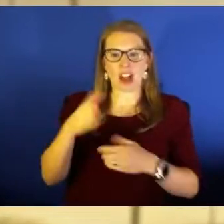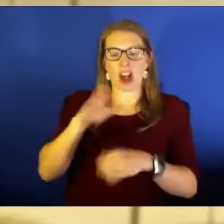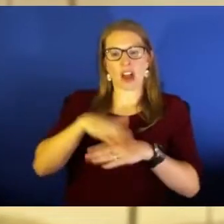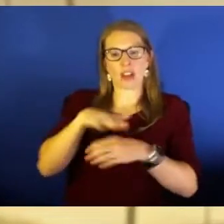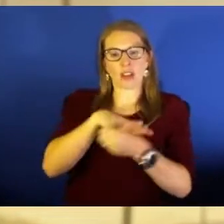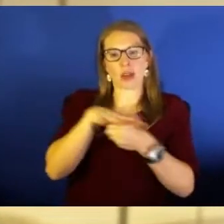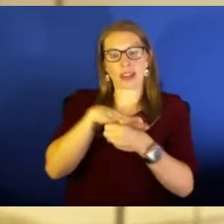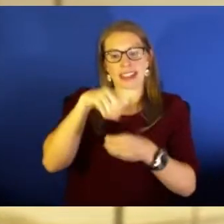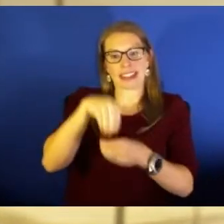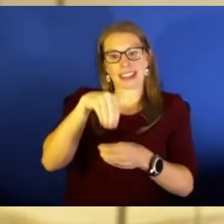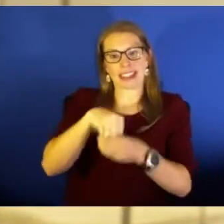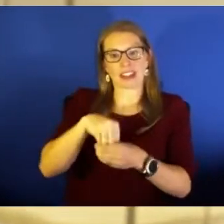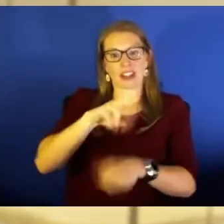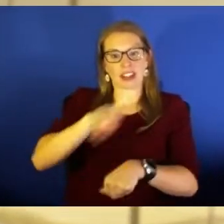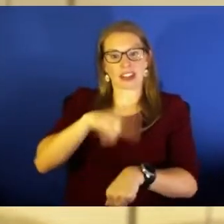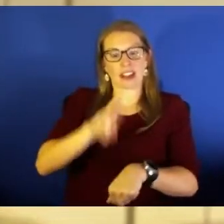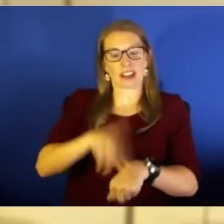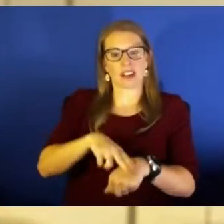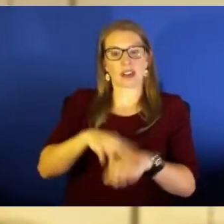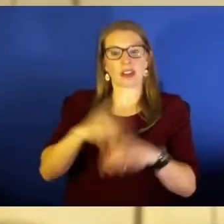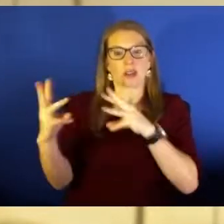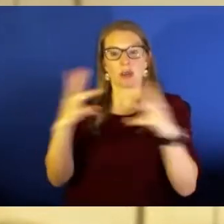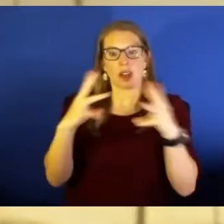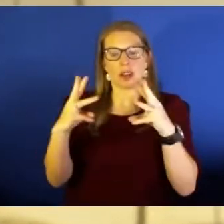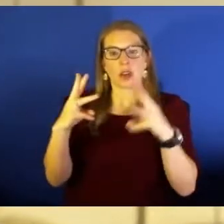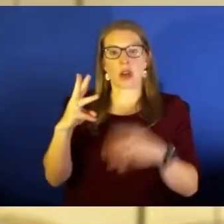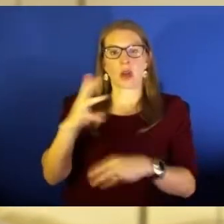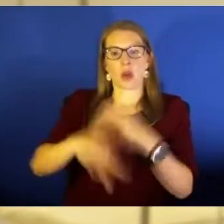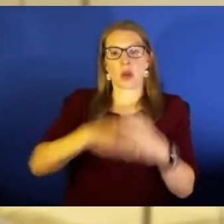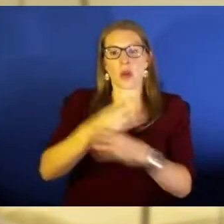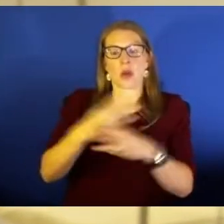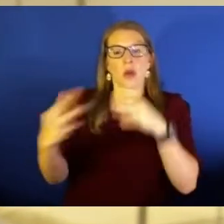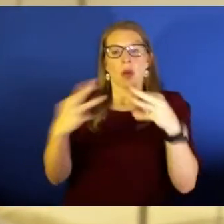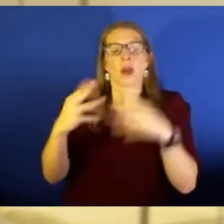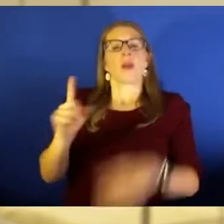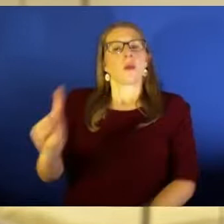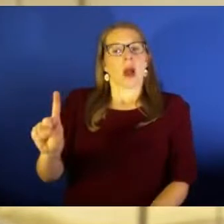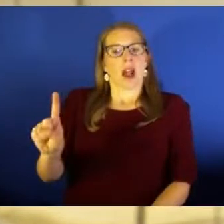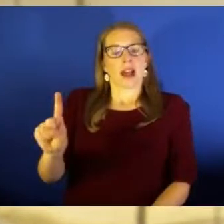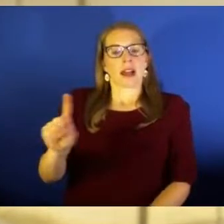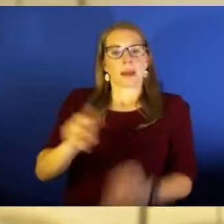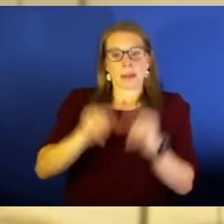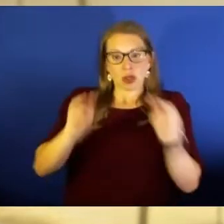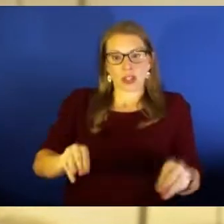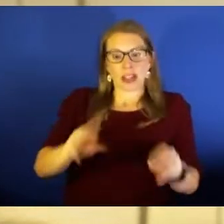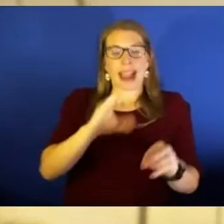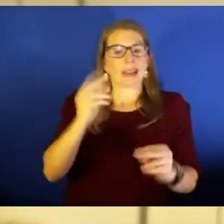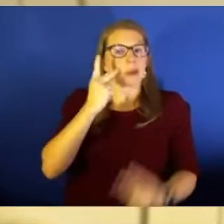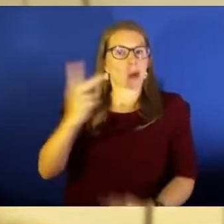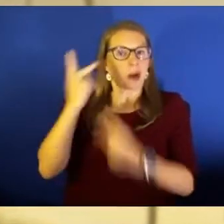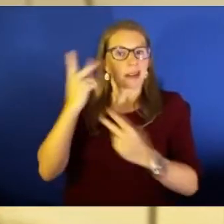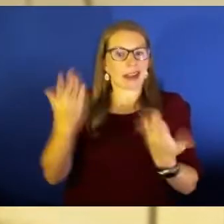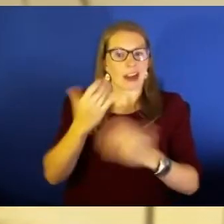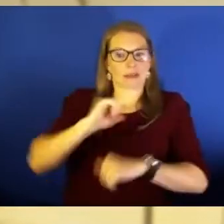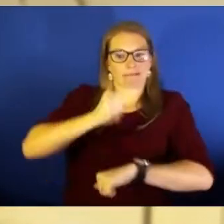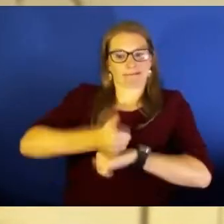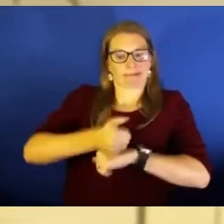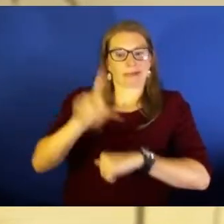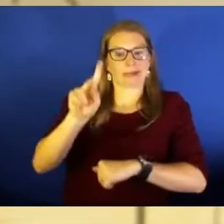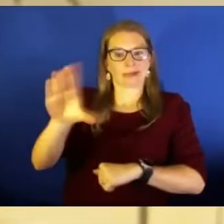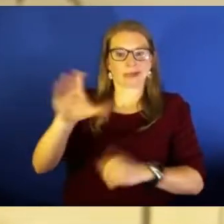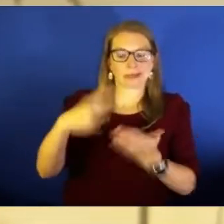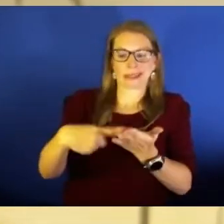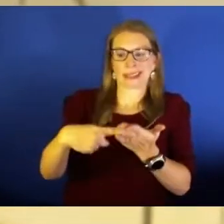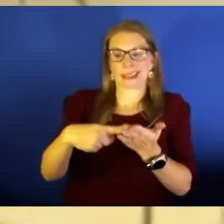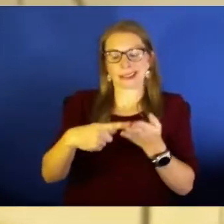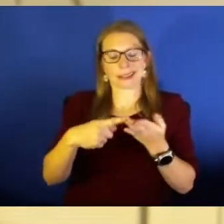inside the National World War I Museum and Memorial here in Kansas City to discuss ways to help our